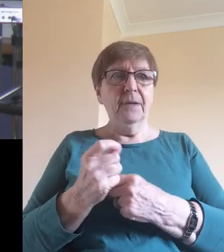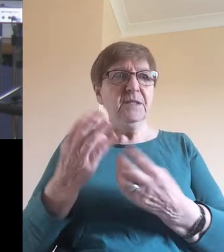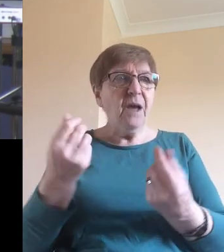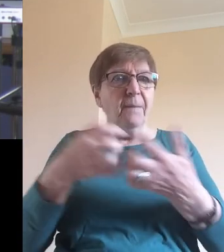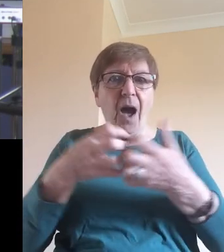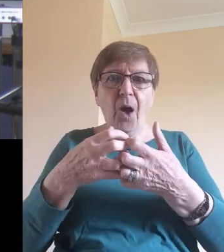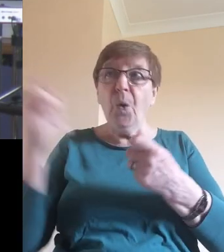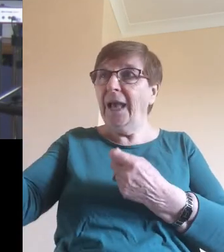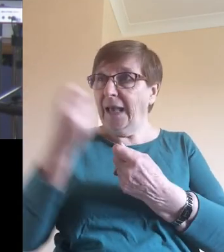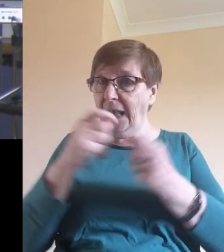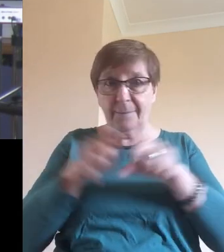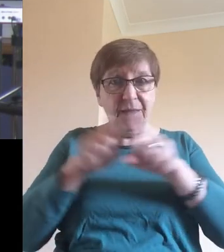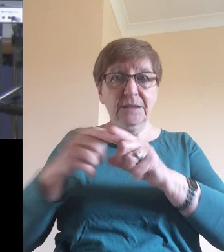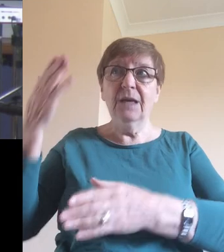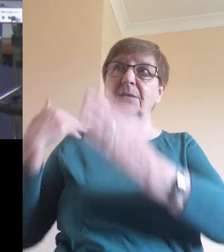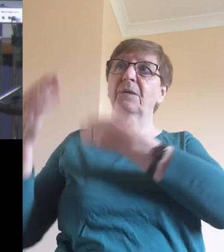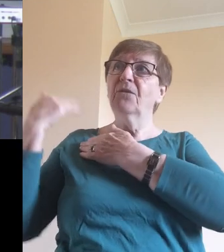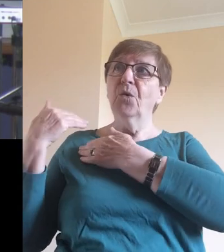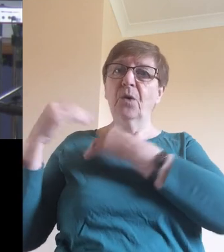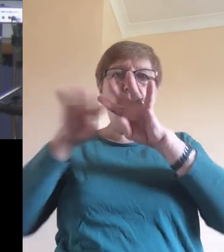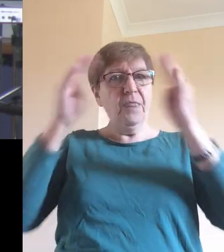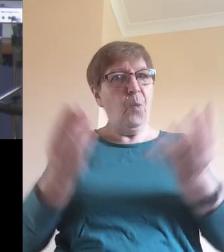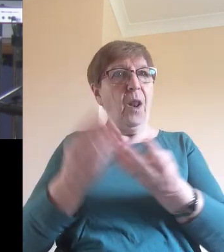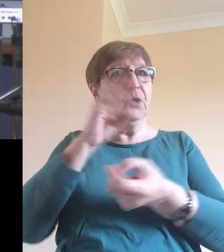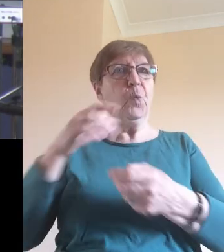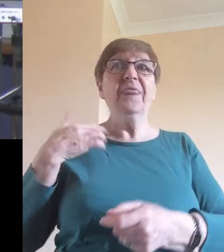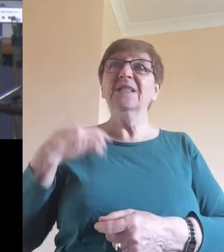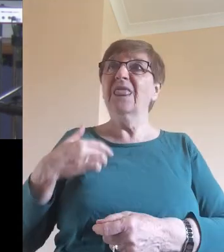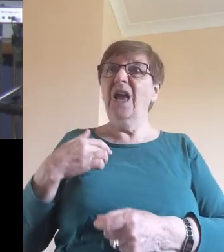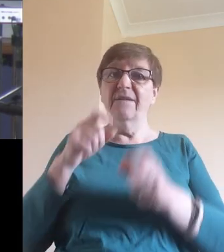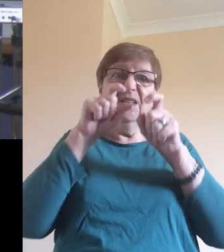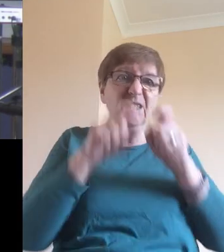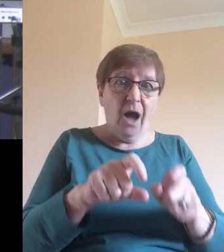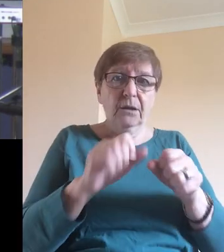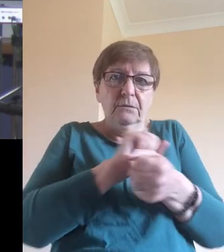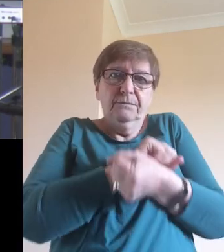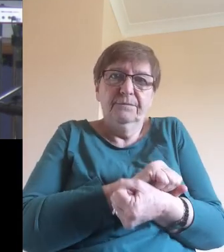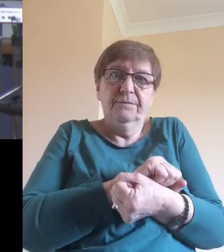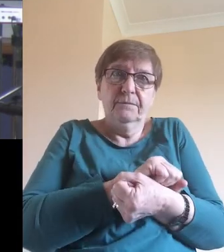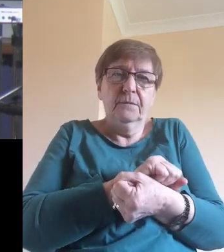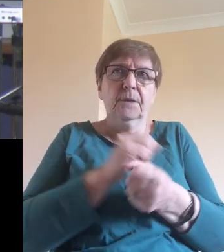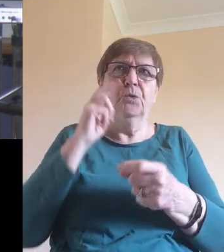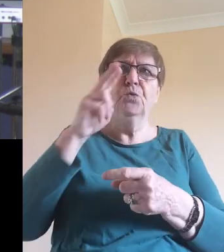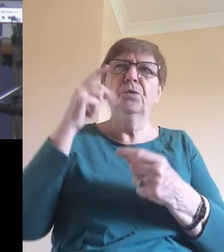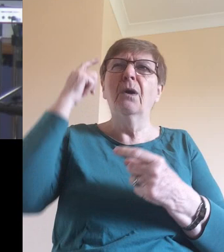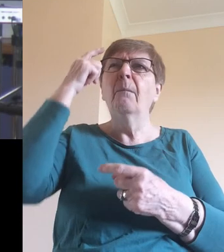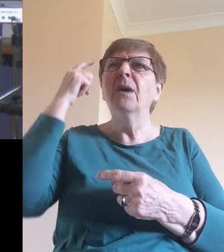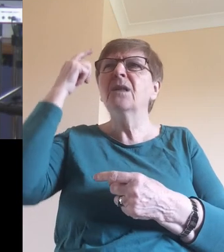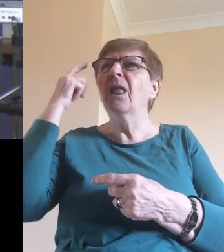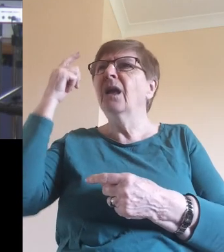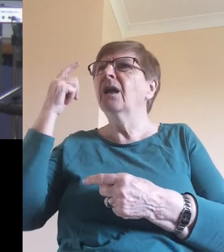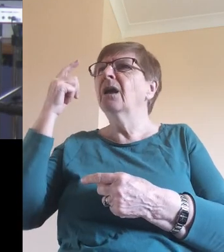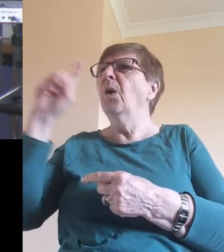came just the same. And the world, with its life quite stuck in quarantine, stood puzzling and